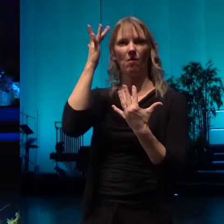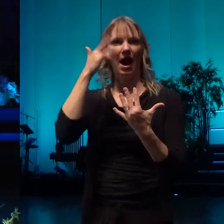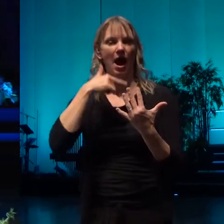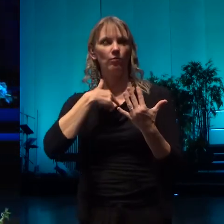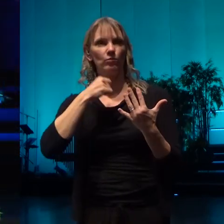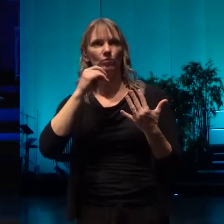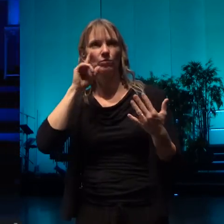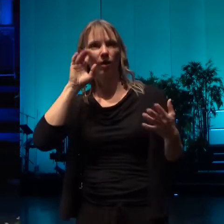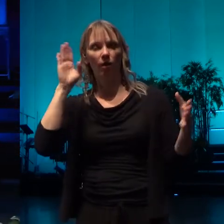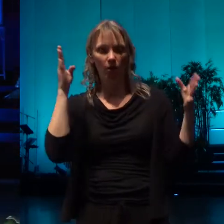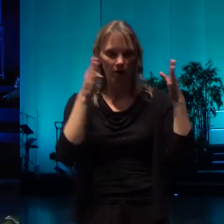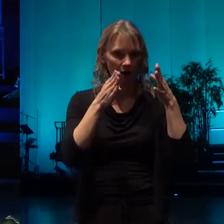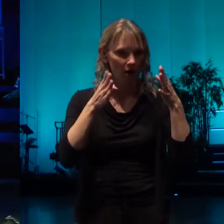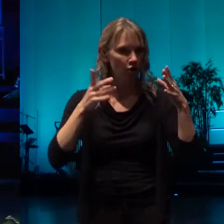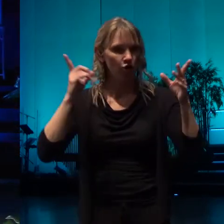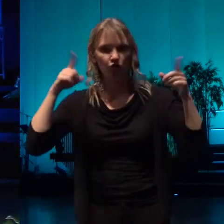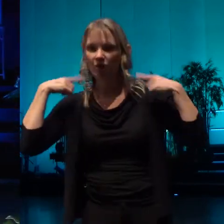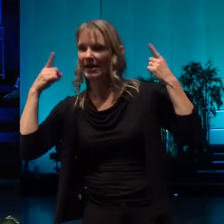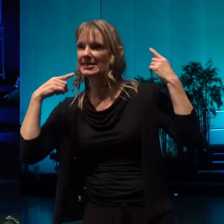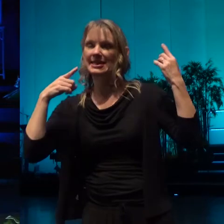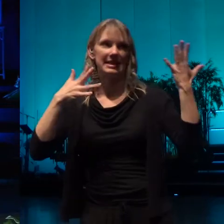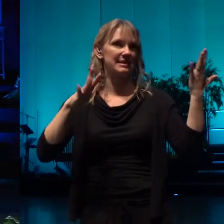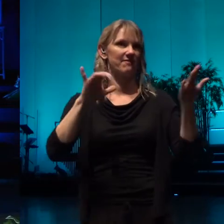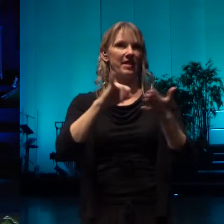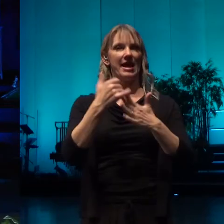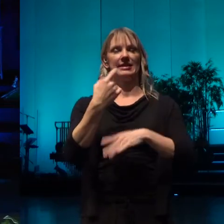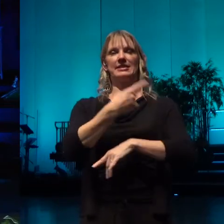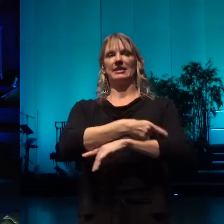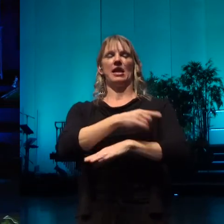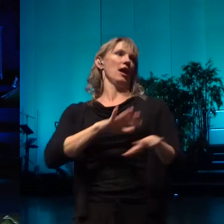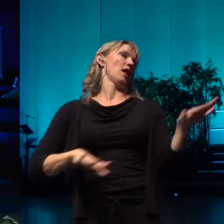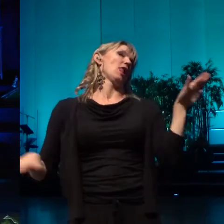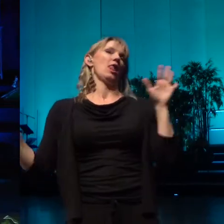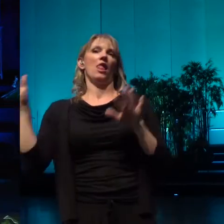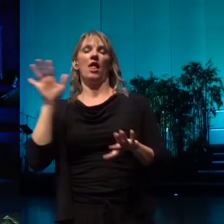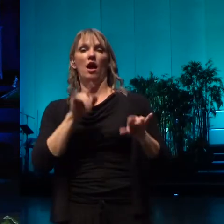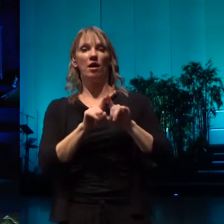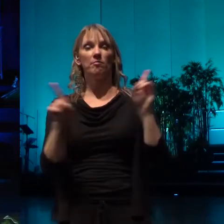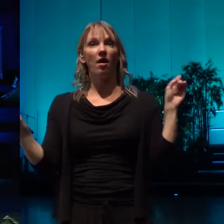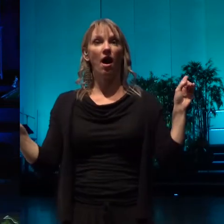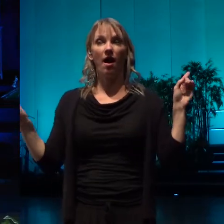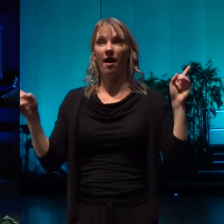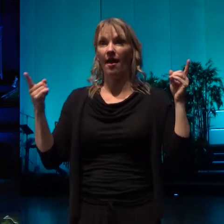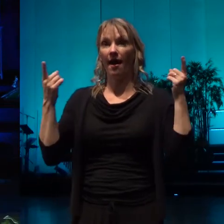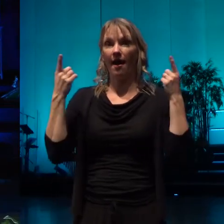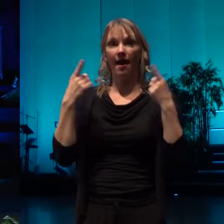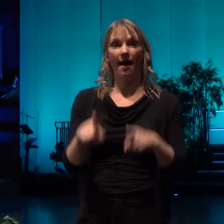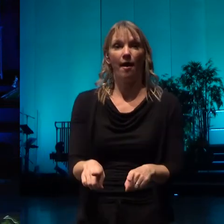caught up in the craziness of the day. And yet somehow,